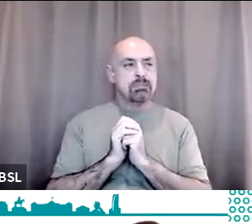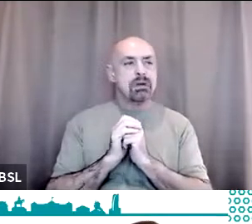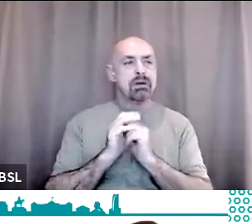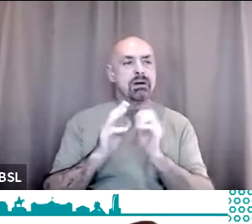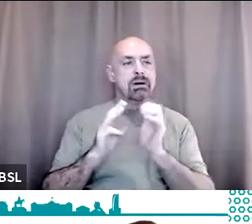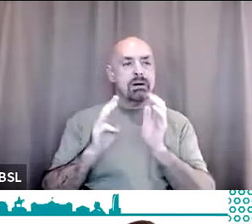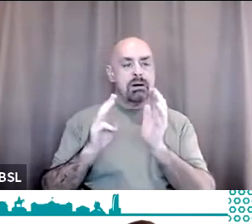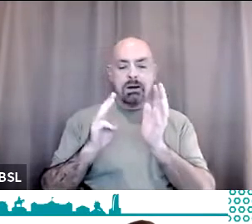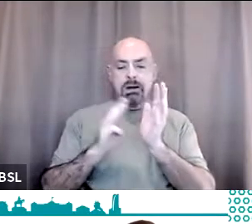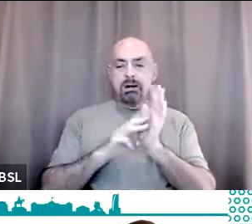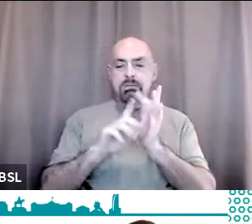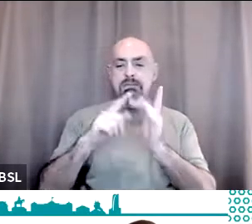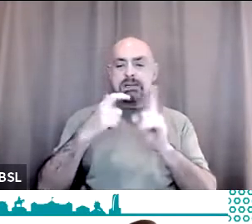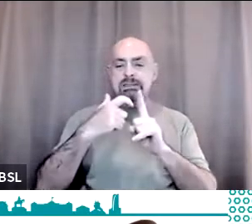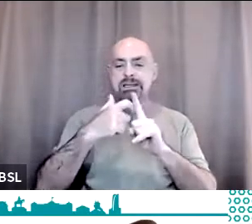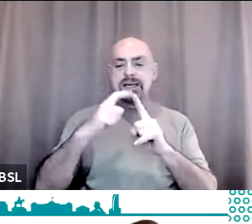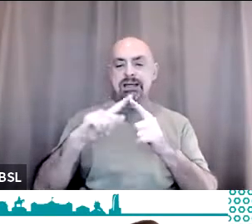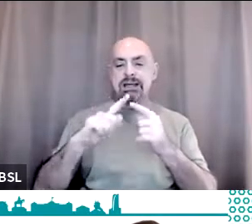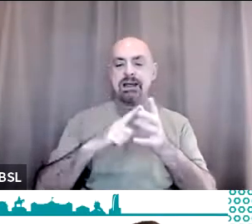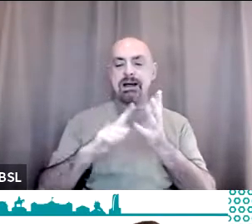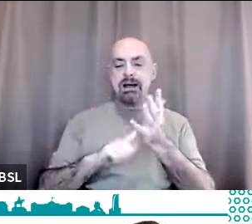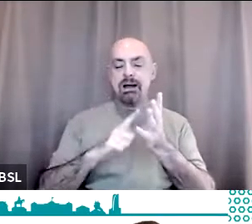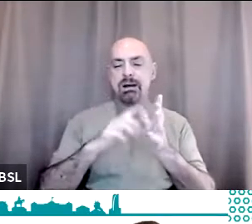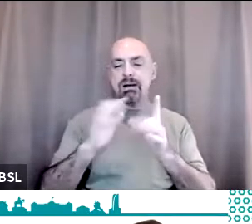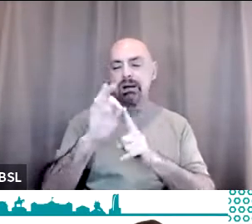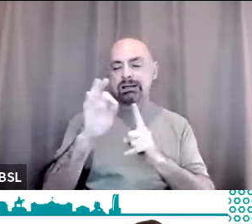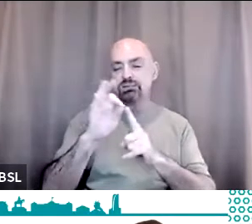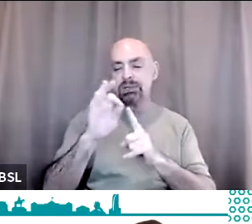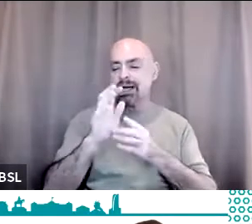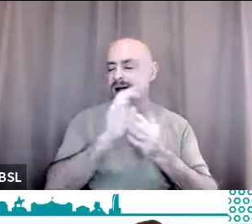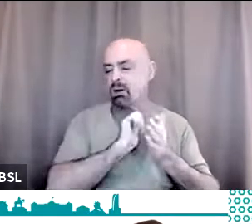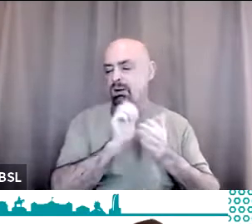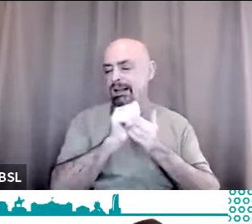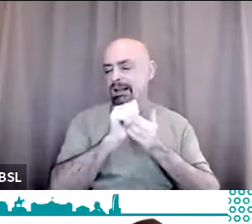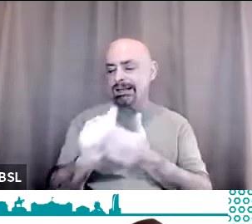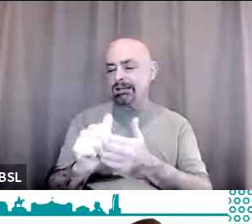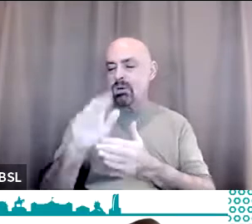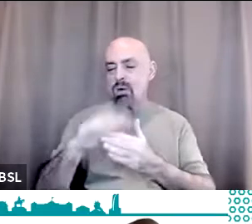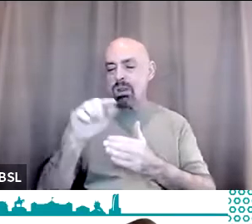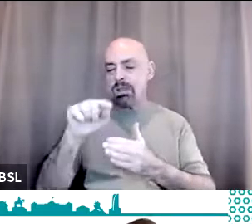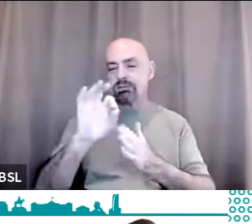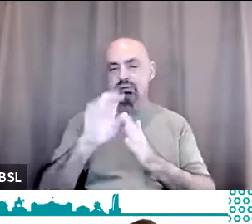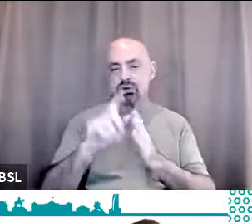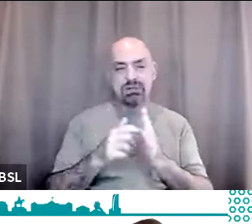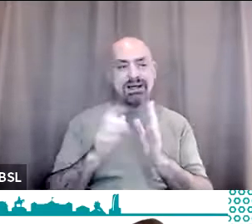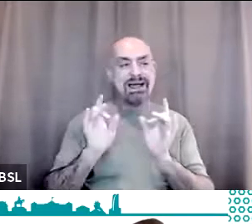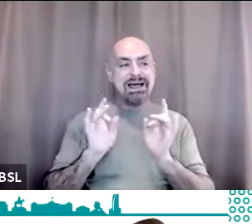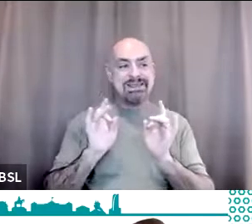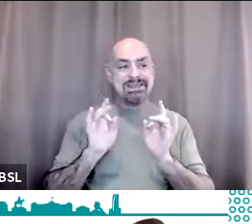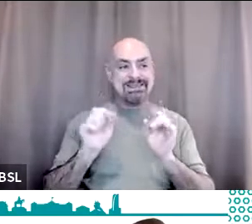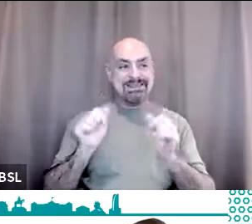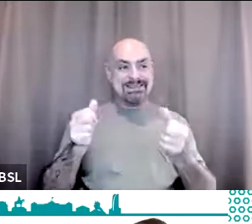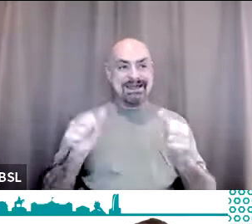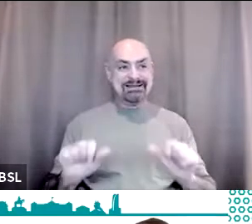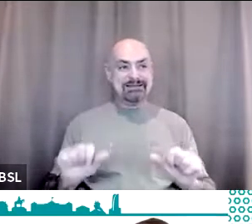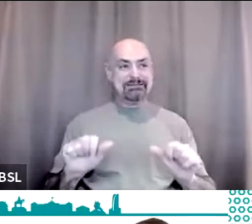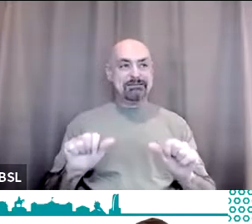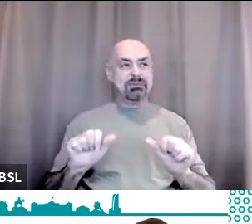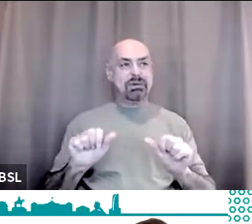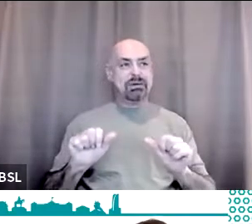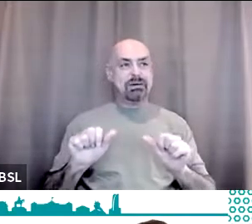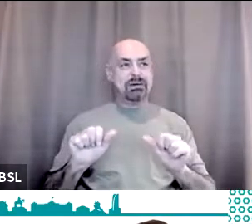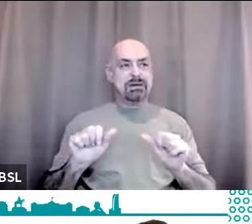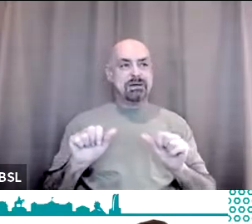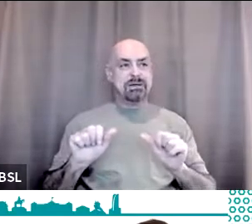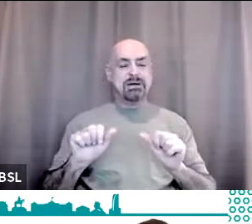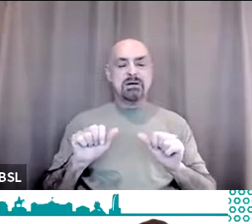our lead researcher on this project, and she'll tell us a little bit about what she's learned. And that will be followed up by a contribution from